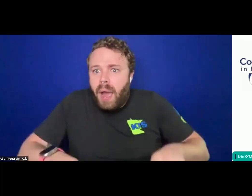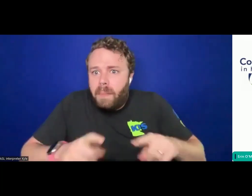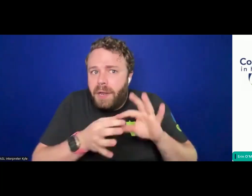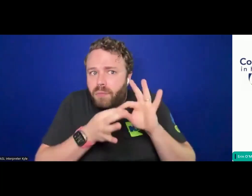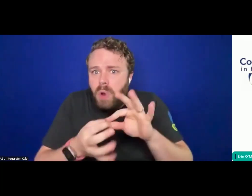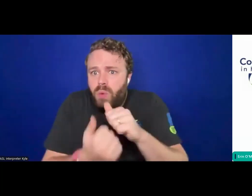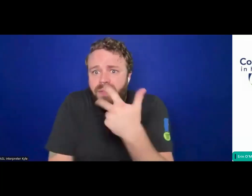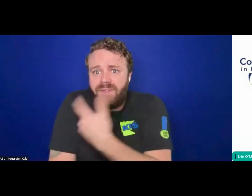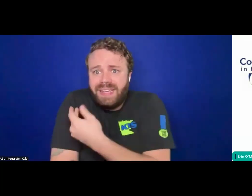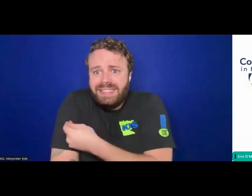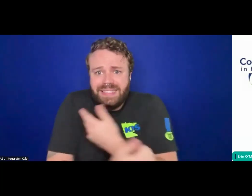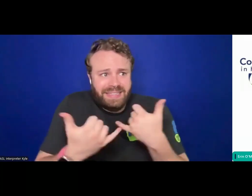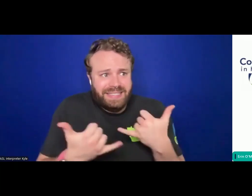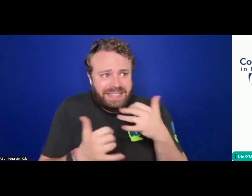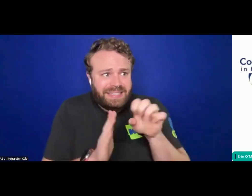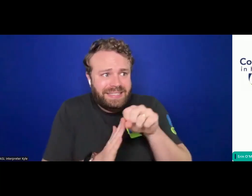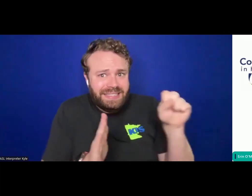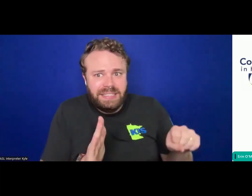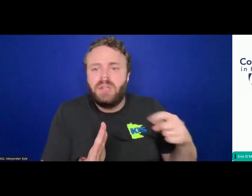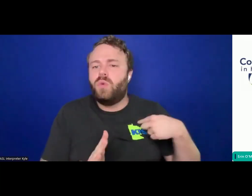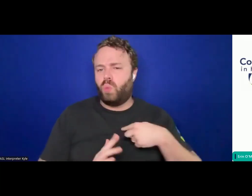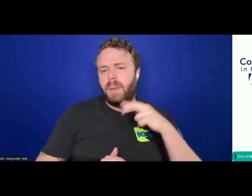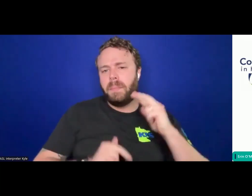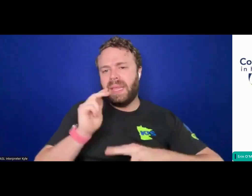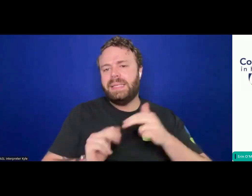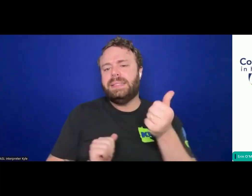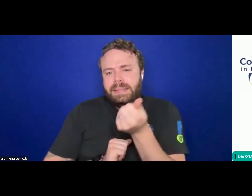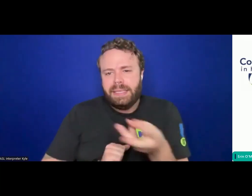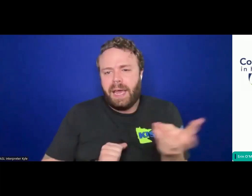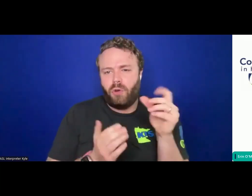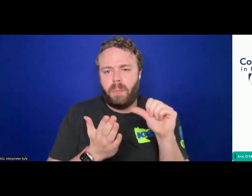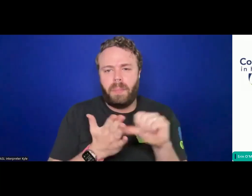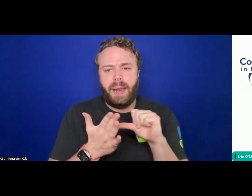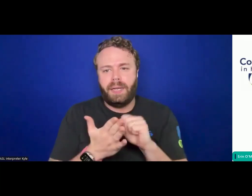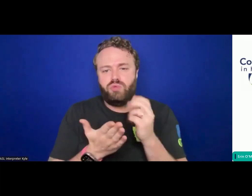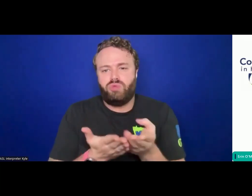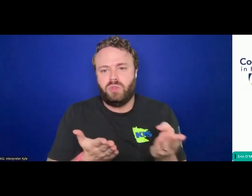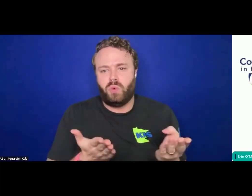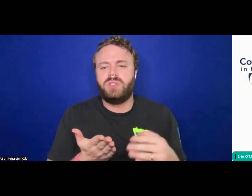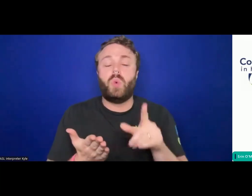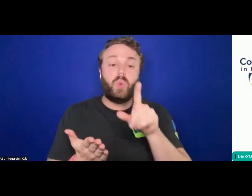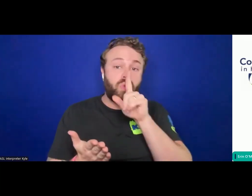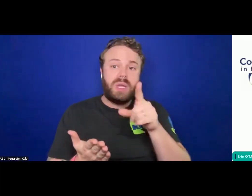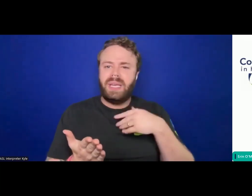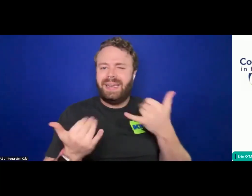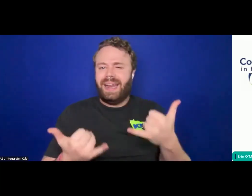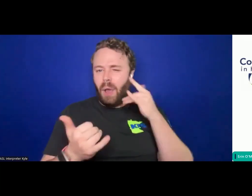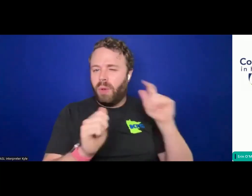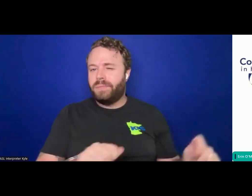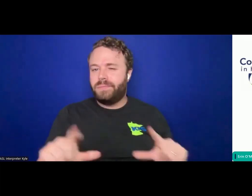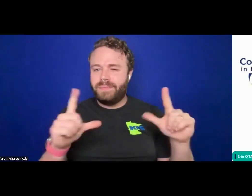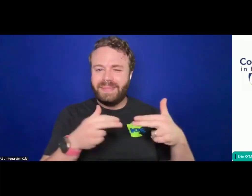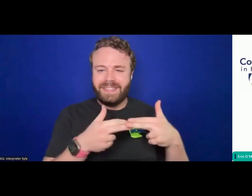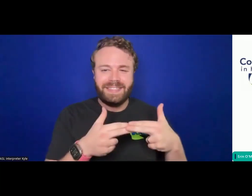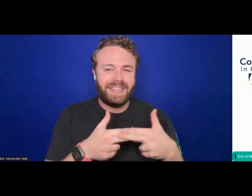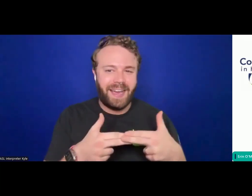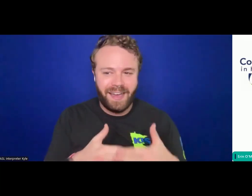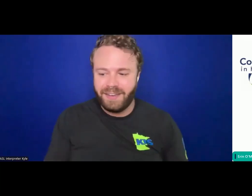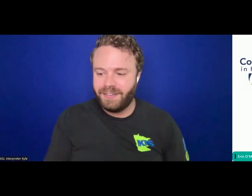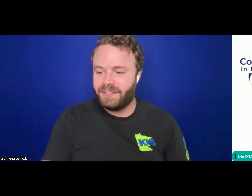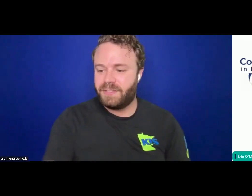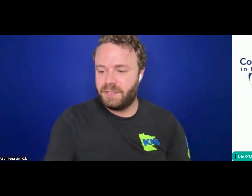put together several pages full of resources. And at this point, we'll turn over to the slides. We